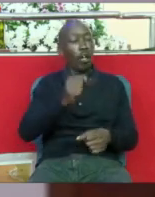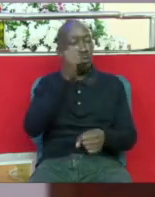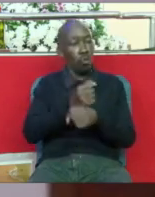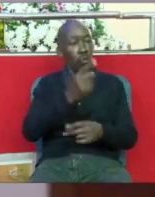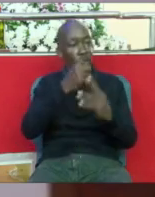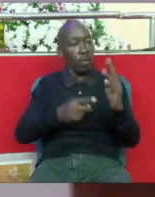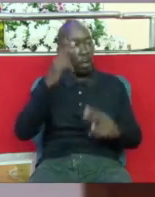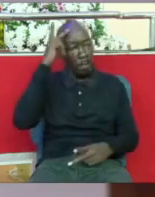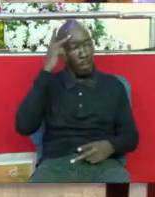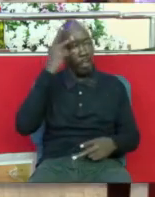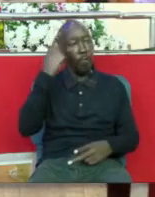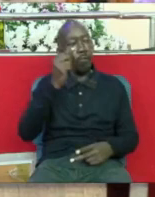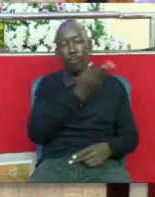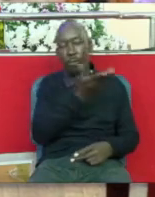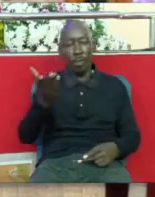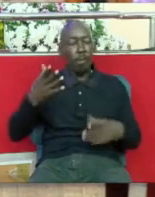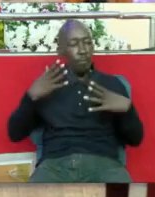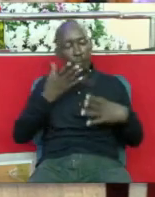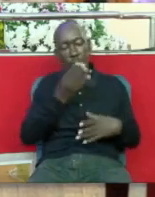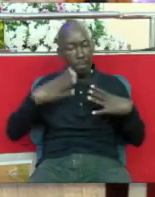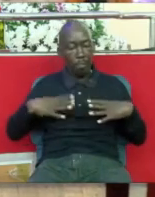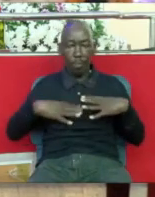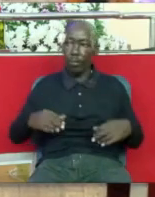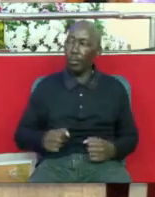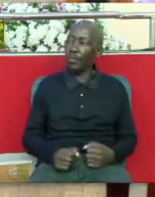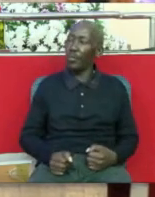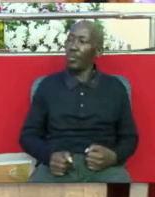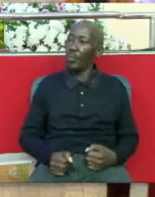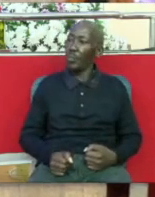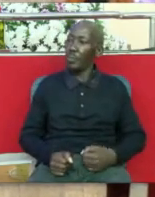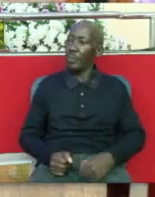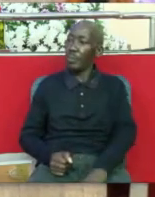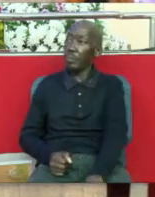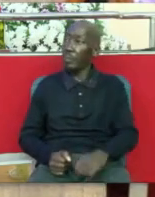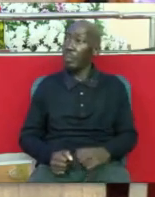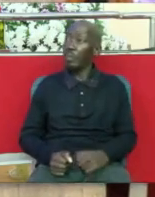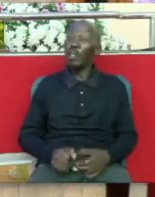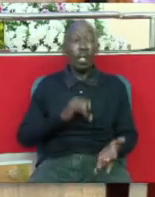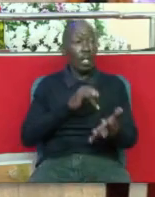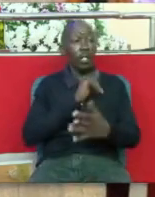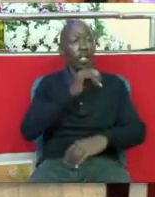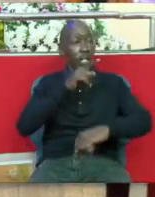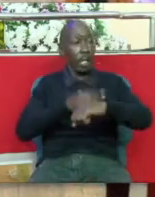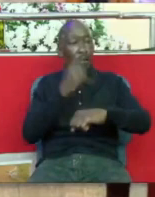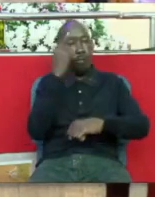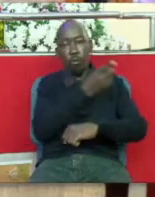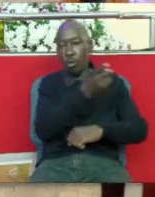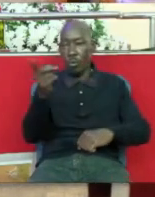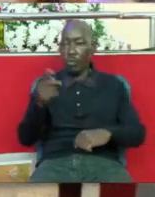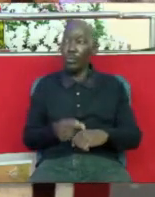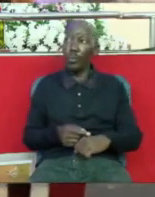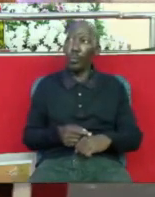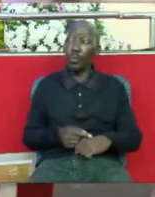purposes he had for them. Na watekeleze makusudi ambayo alikuwa nayo juu ya maisha yao. It is time for you. Ni wakati